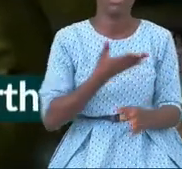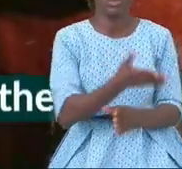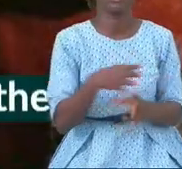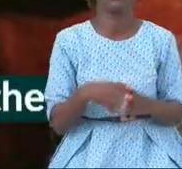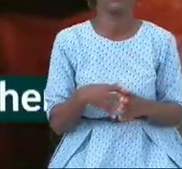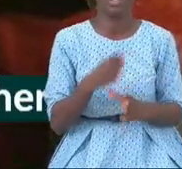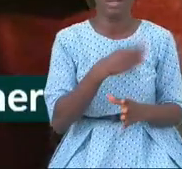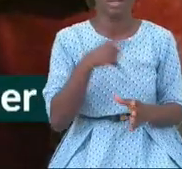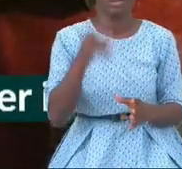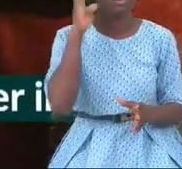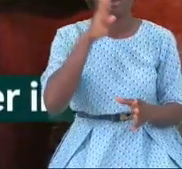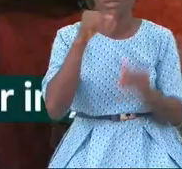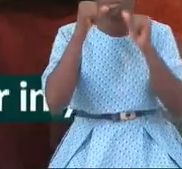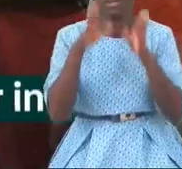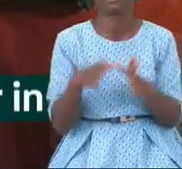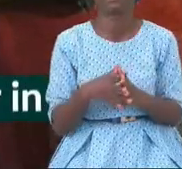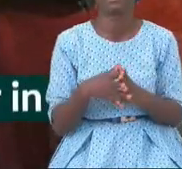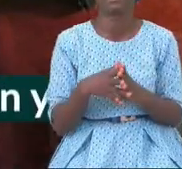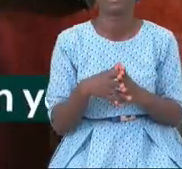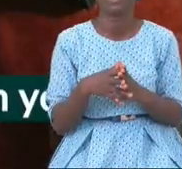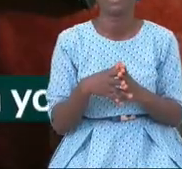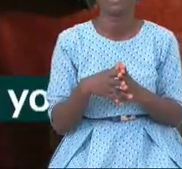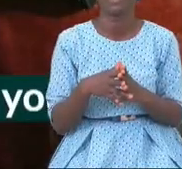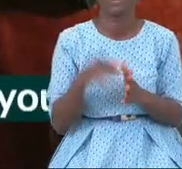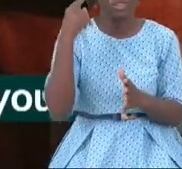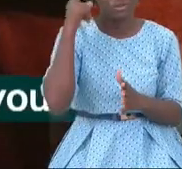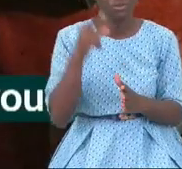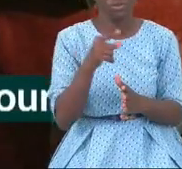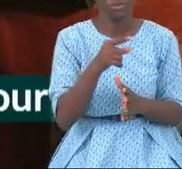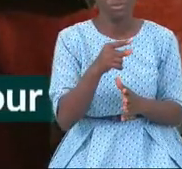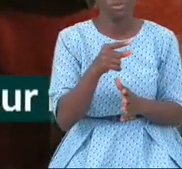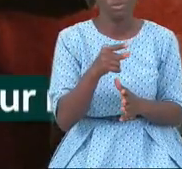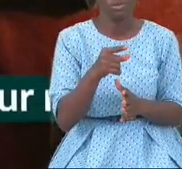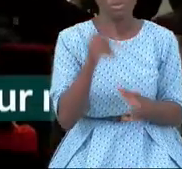there'll be a special online banquet for all of you.